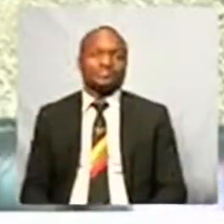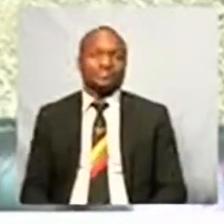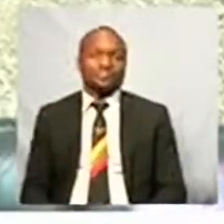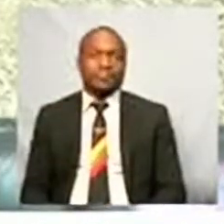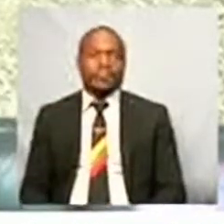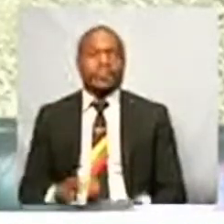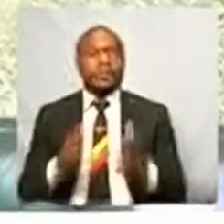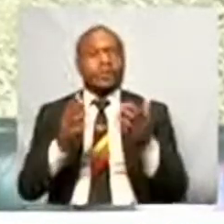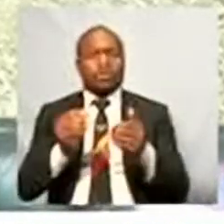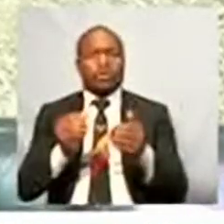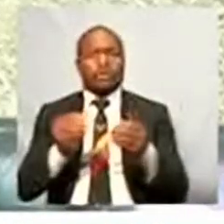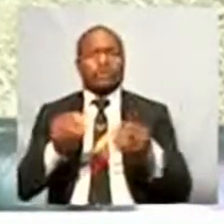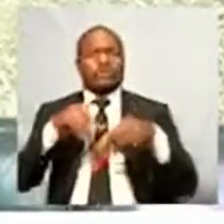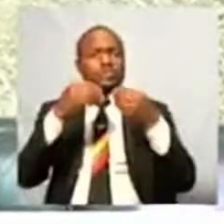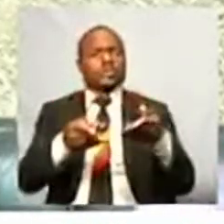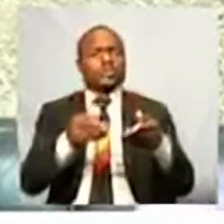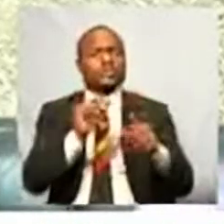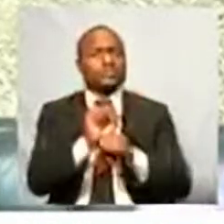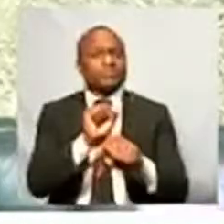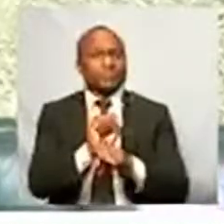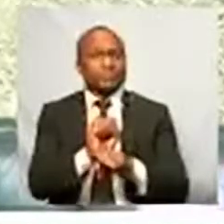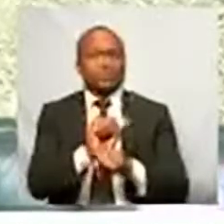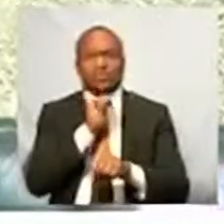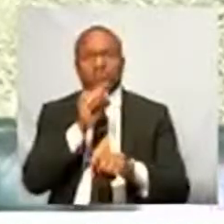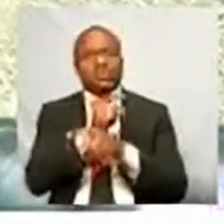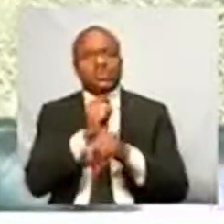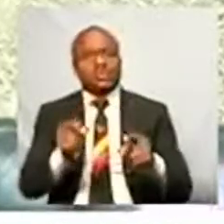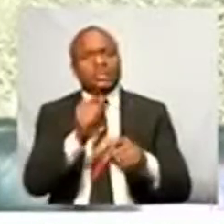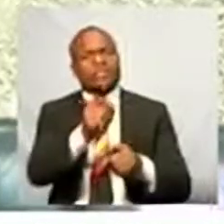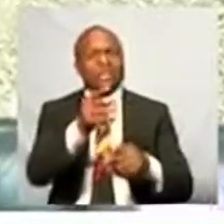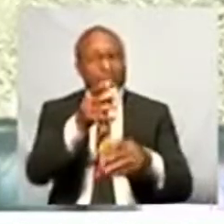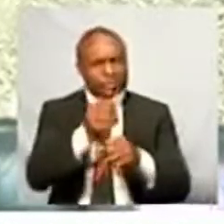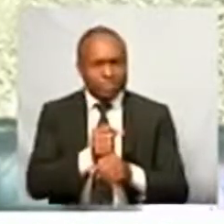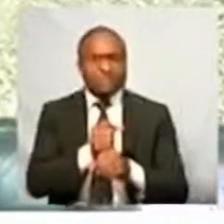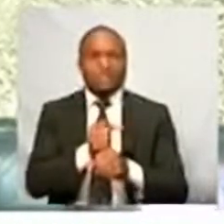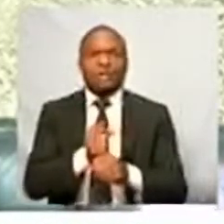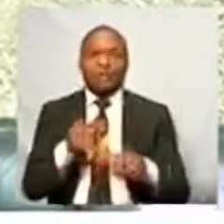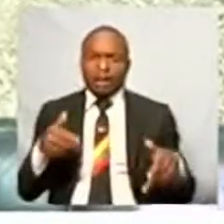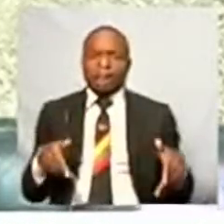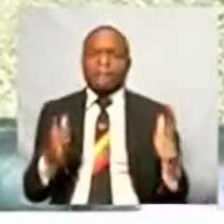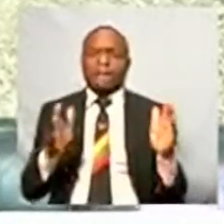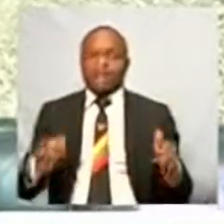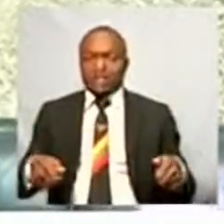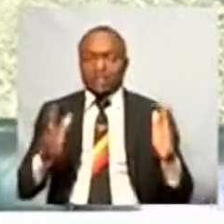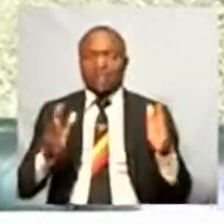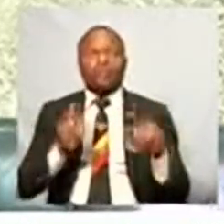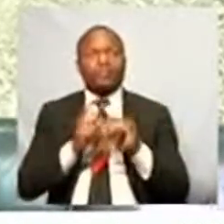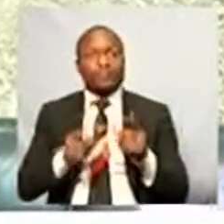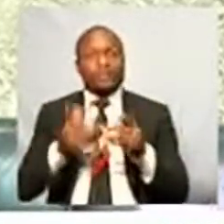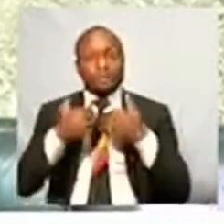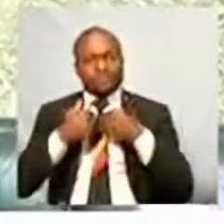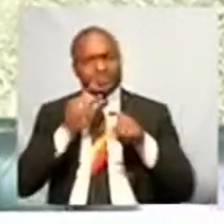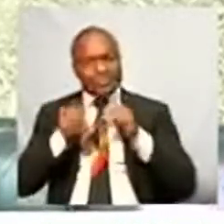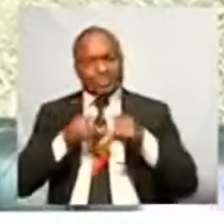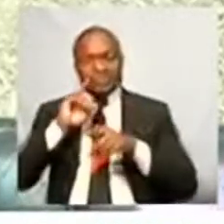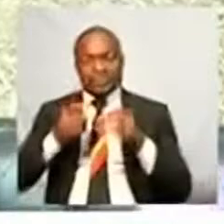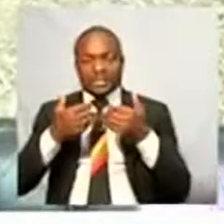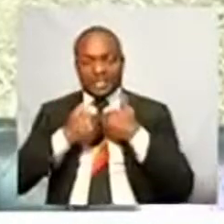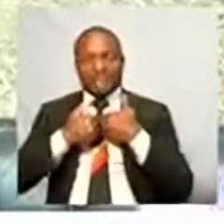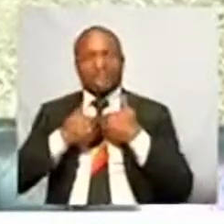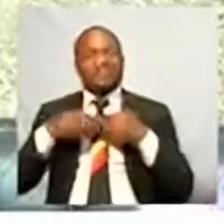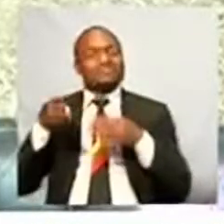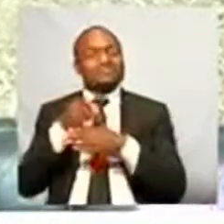we want us to give jobs. They are not just there to receive allowances, but I think we must have people who have the business